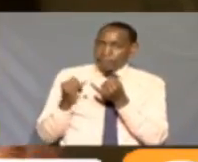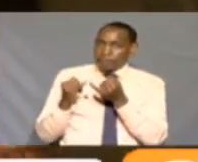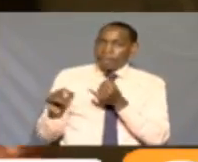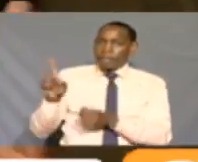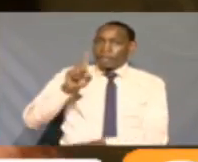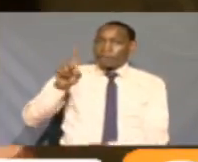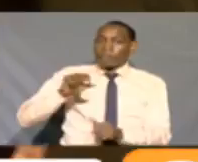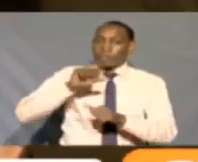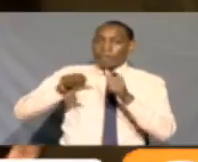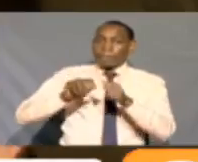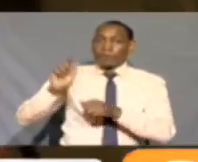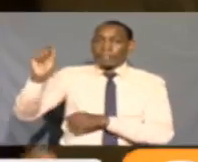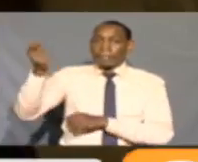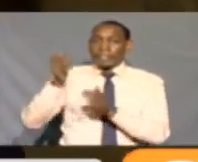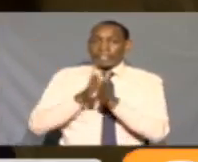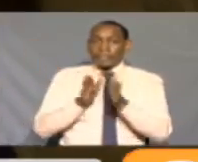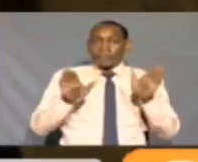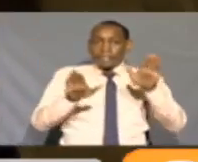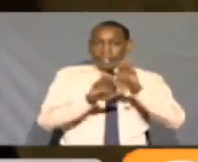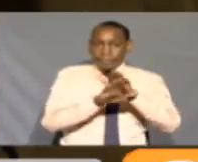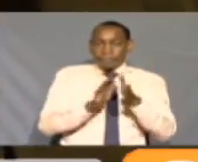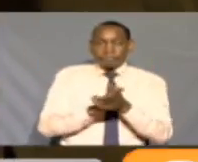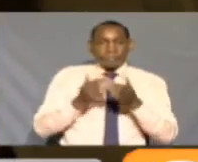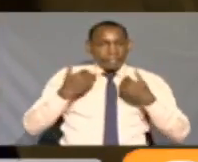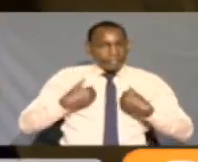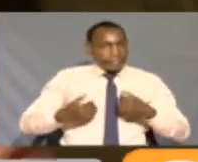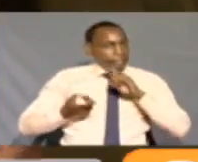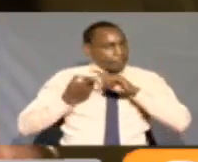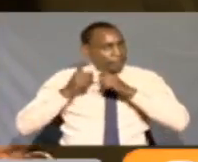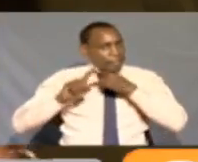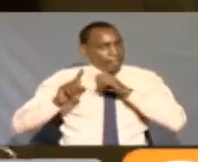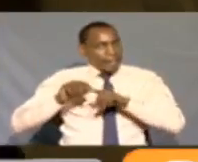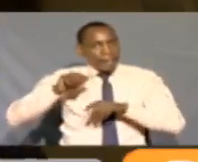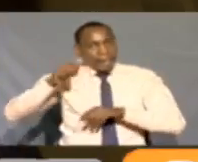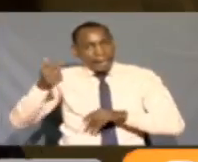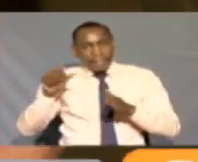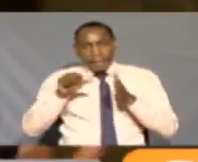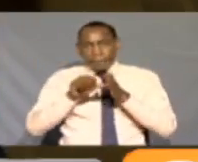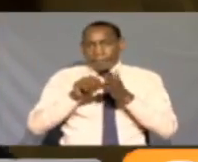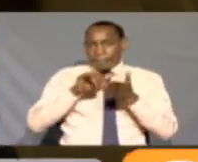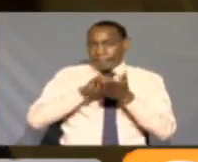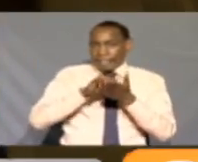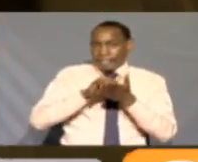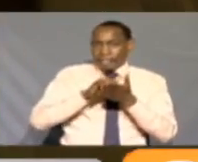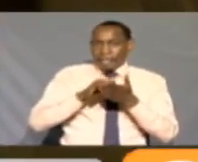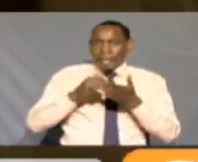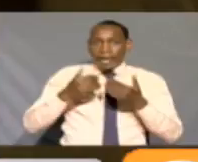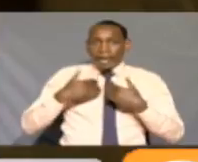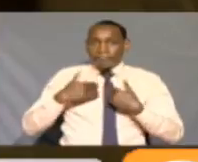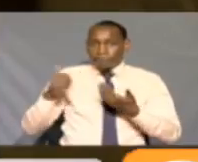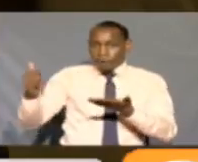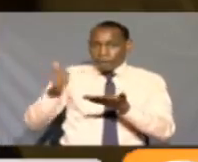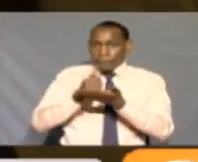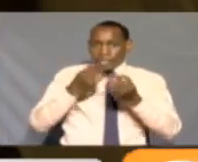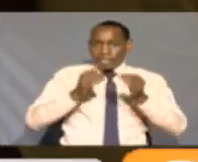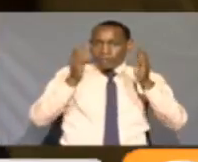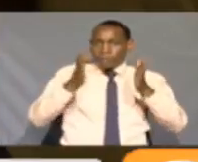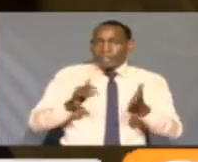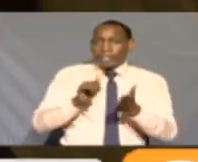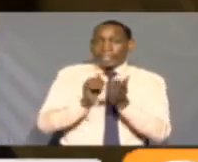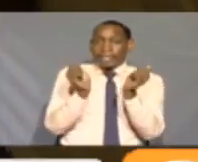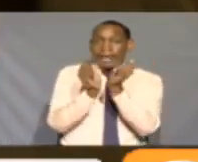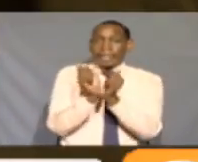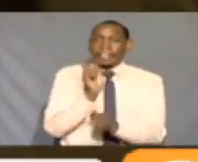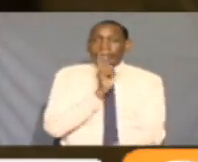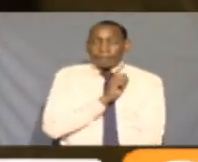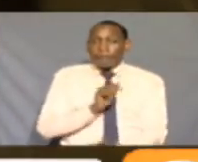asked about the president and deputy makes me think about another problem. We've now talked about appointed officers who have been